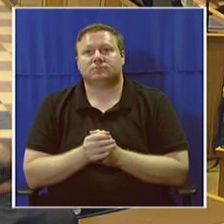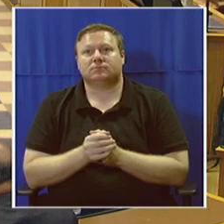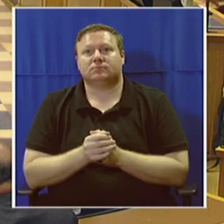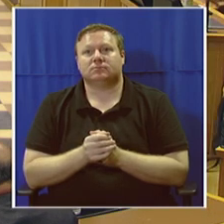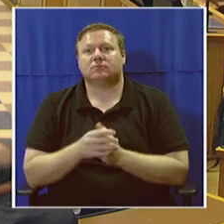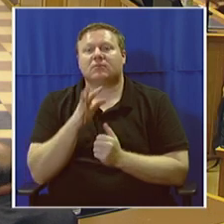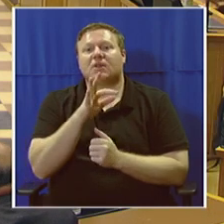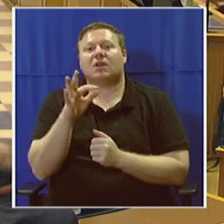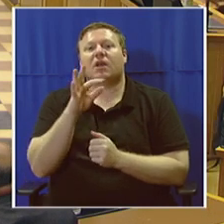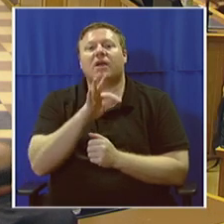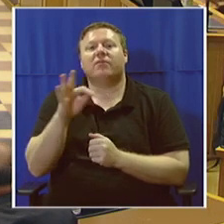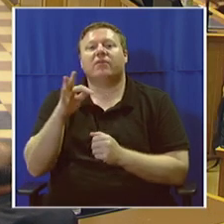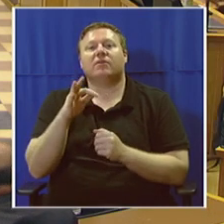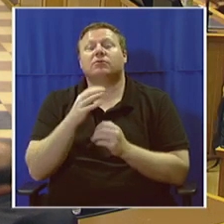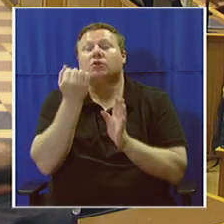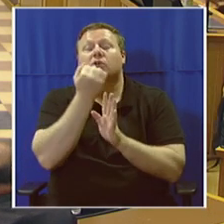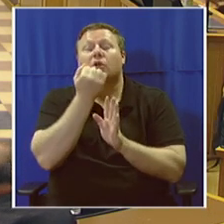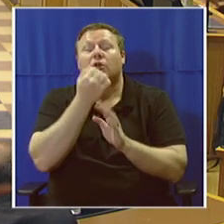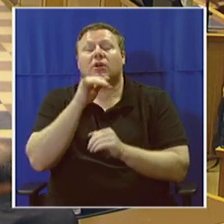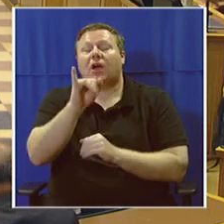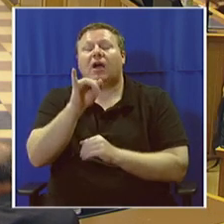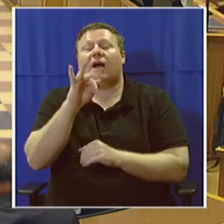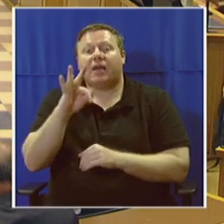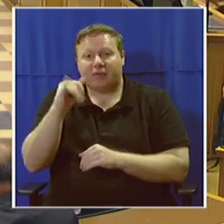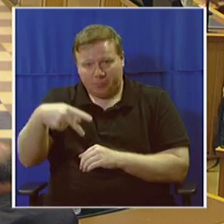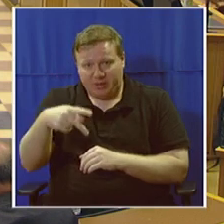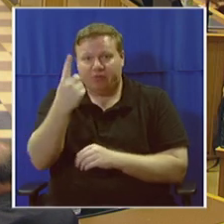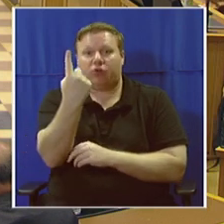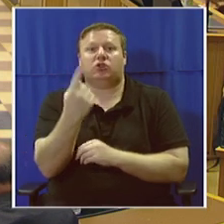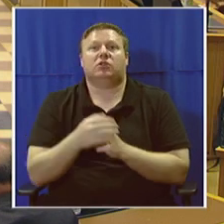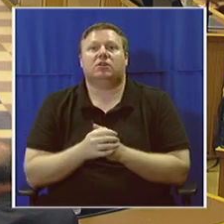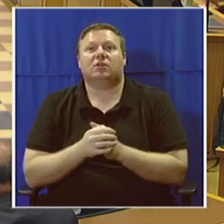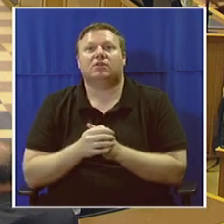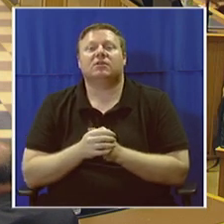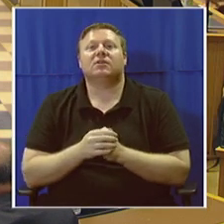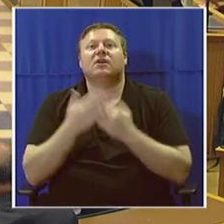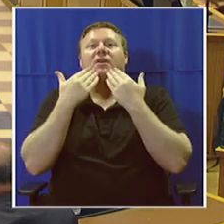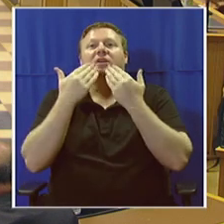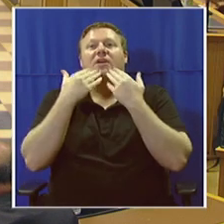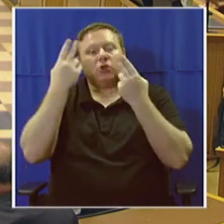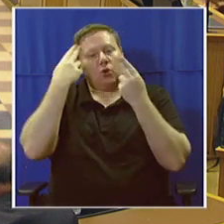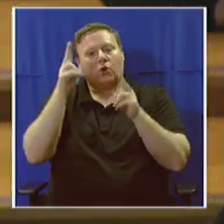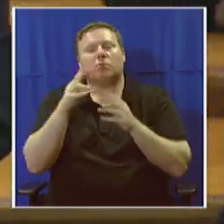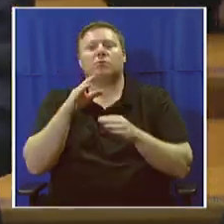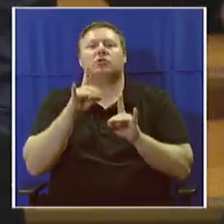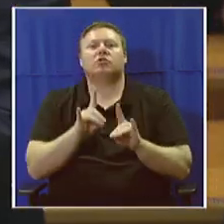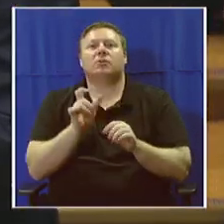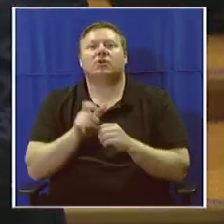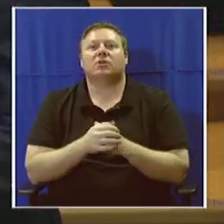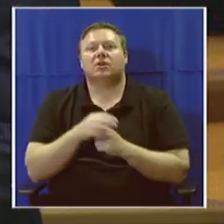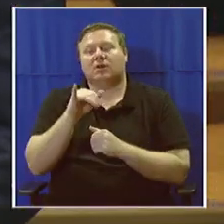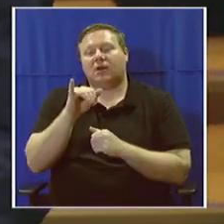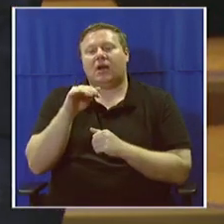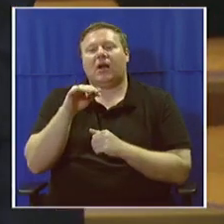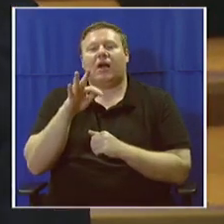Freedom Front. Oh, sorry, IFP. Thank you very much, Honorable Chairperson. On behalf of the